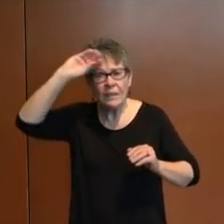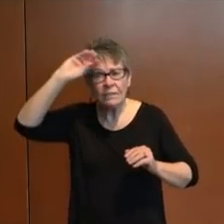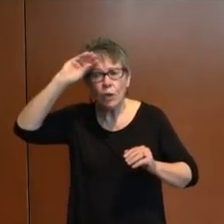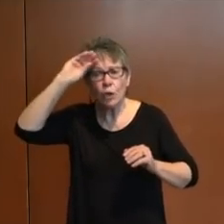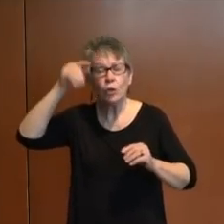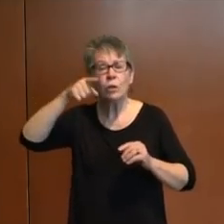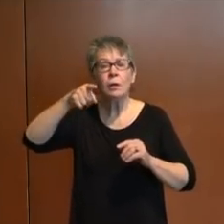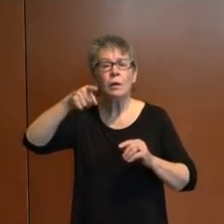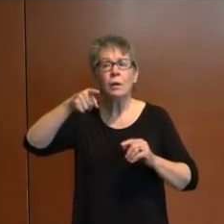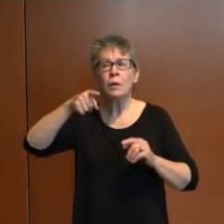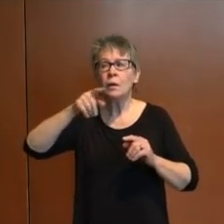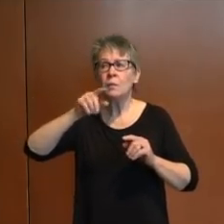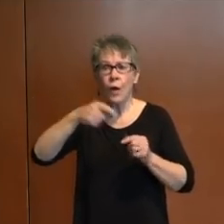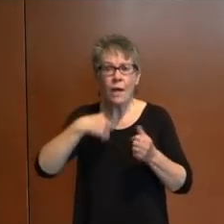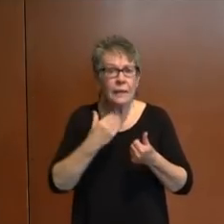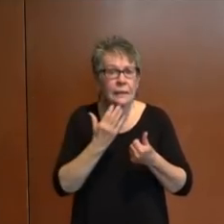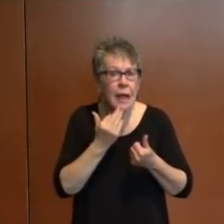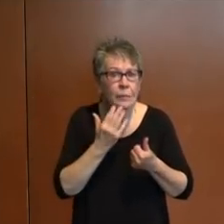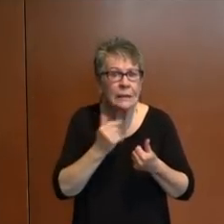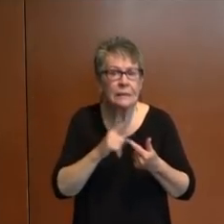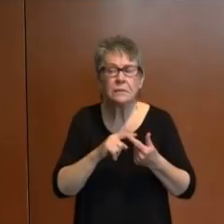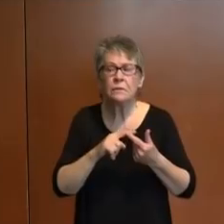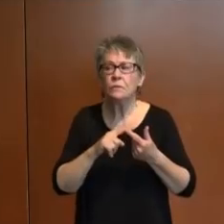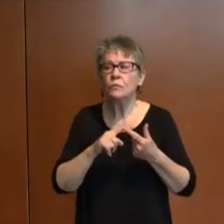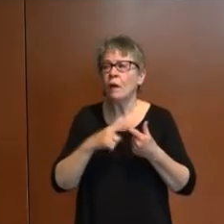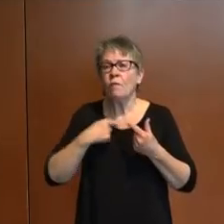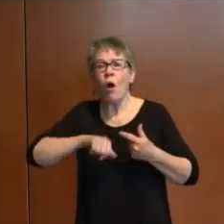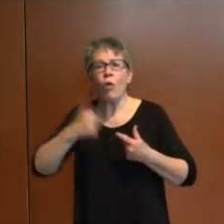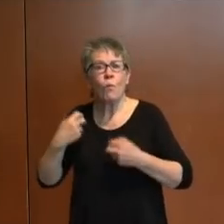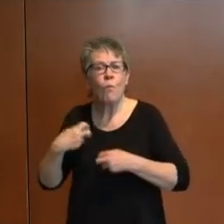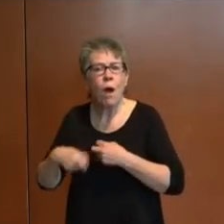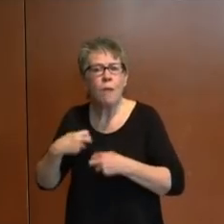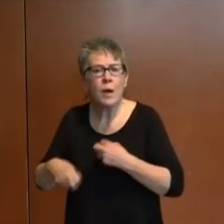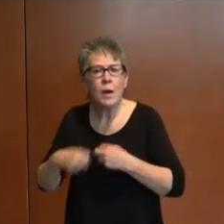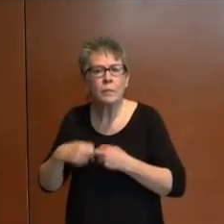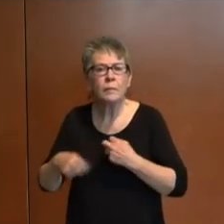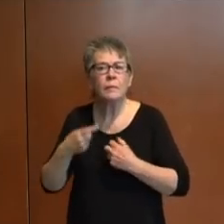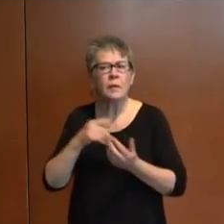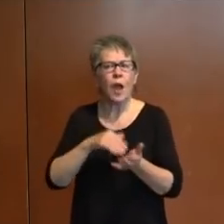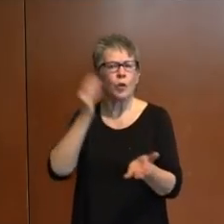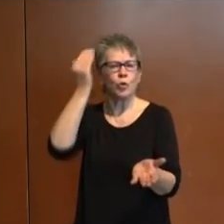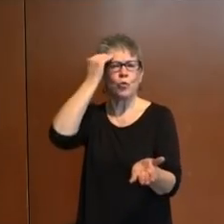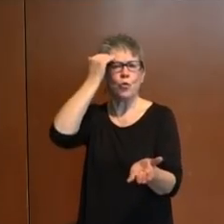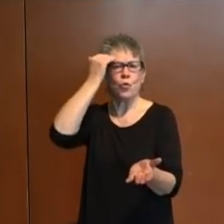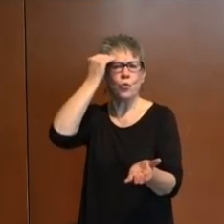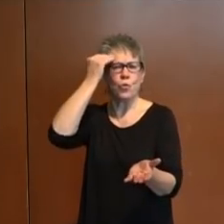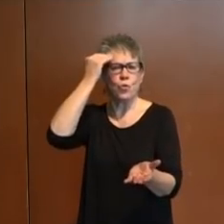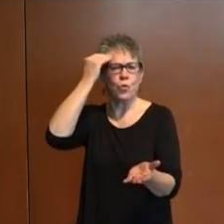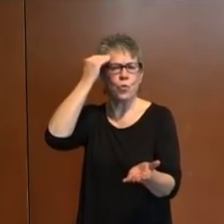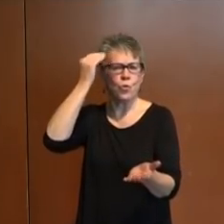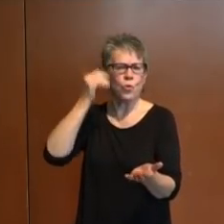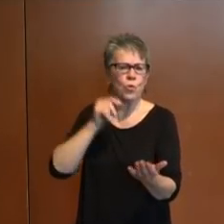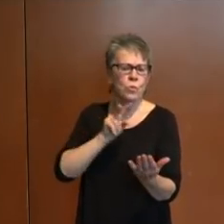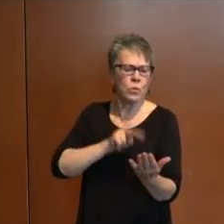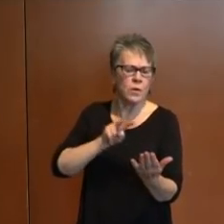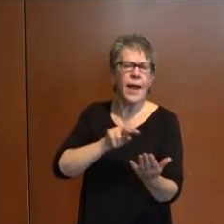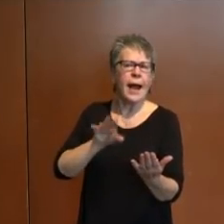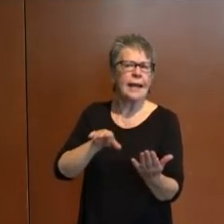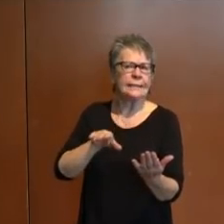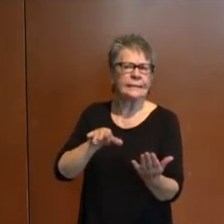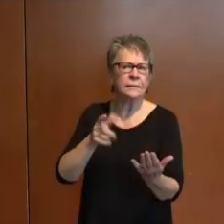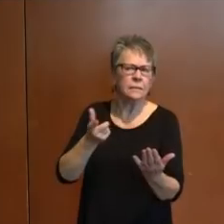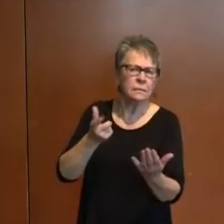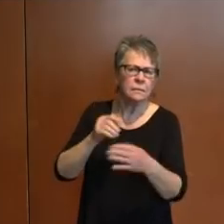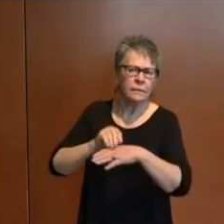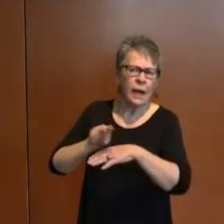there's community spread here in New Jersey, and particularly we're seeing areas of more intense activity,